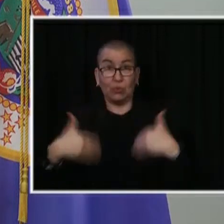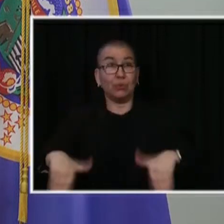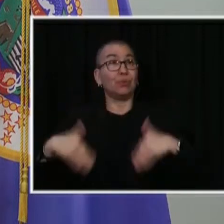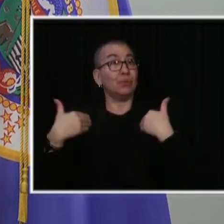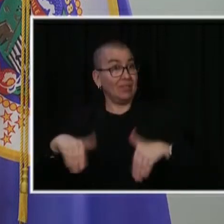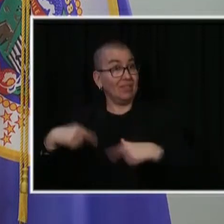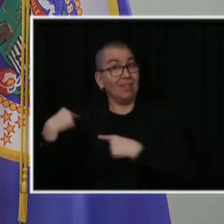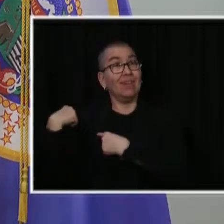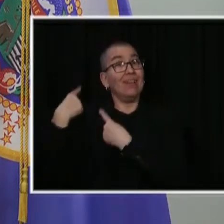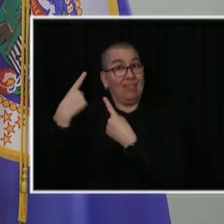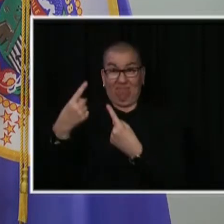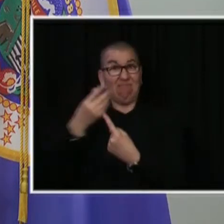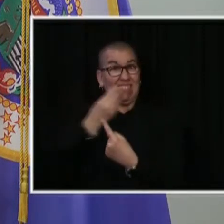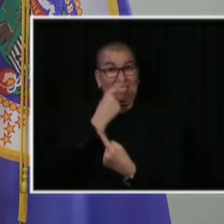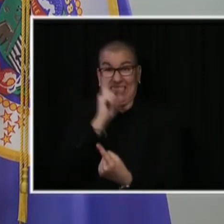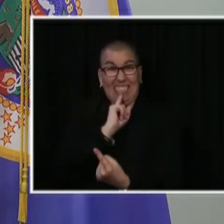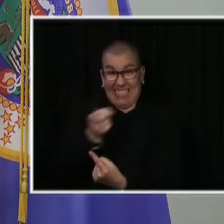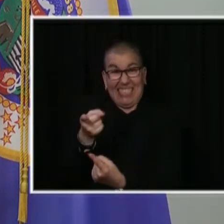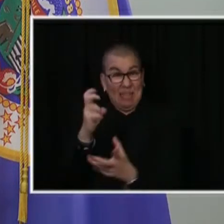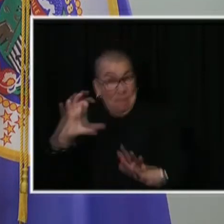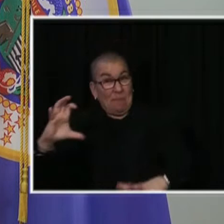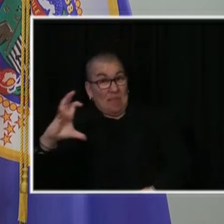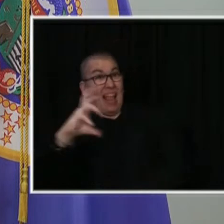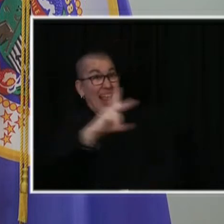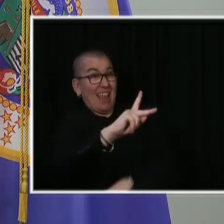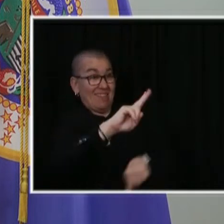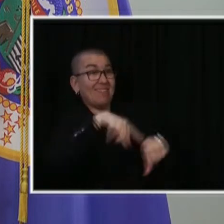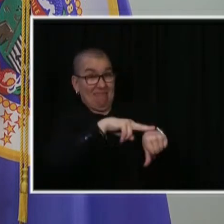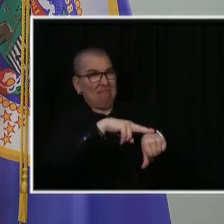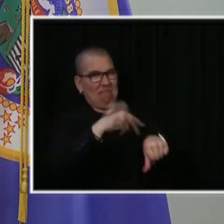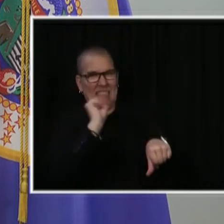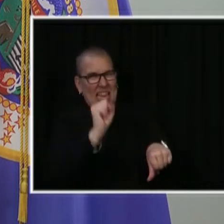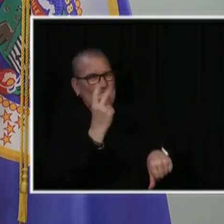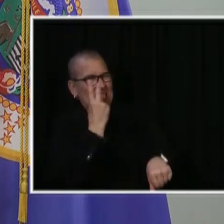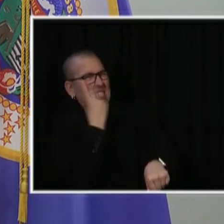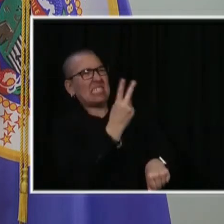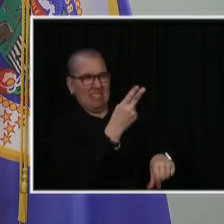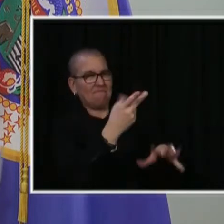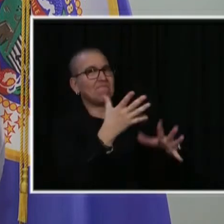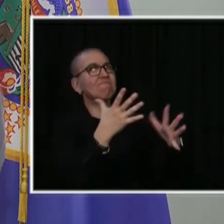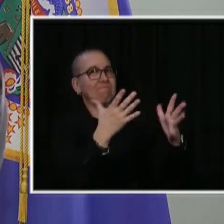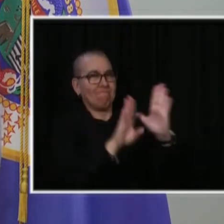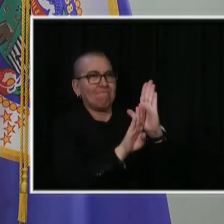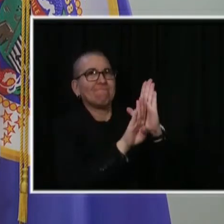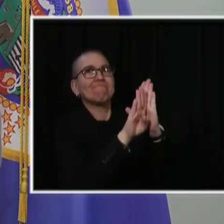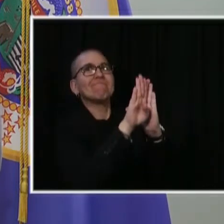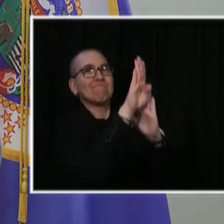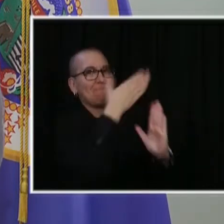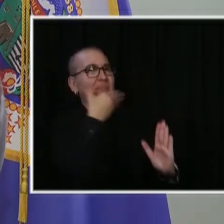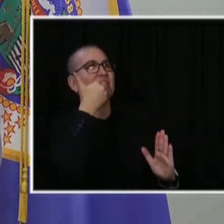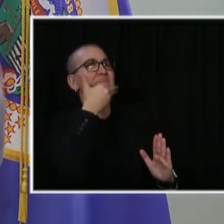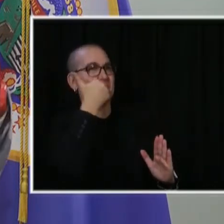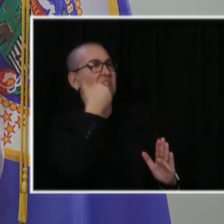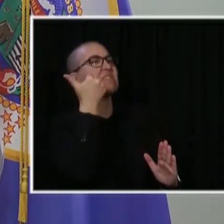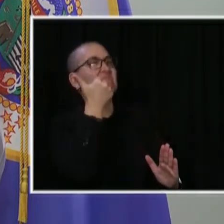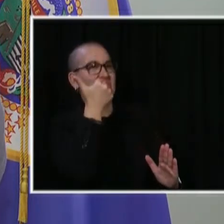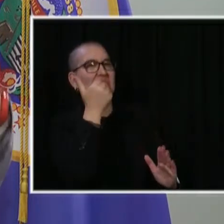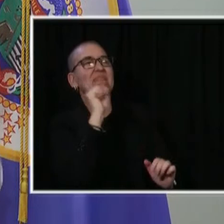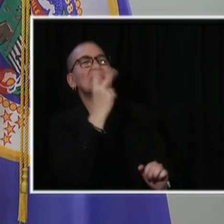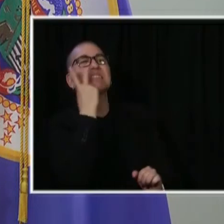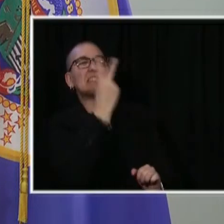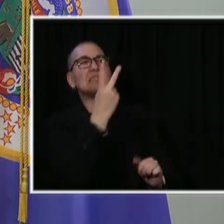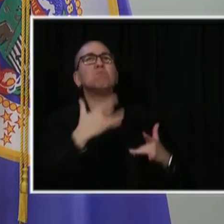can't. We've got to focus on the persistent inequalities that exist in Minnesota's economy, and we've got to make sure we're looking to the future for the kinds of jobs that